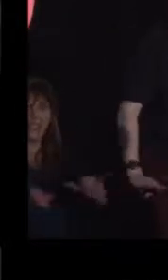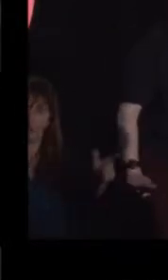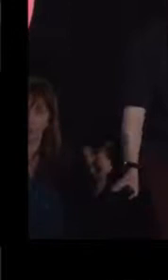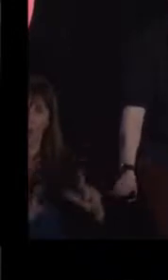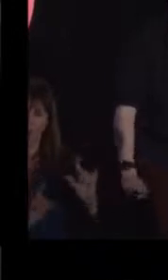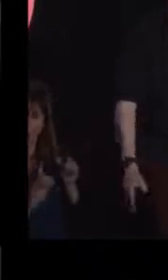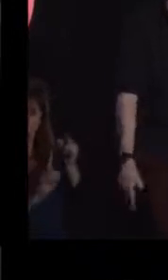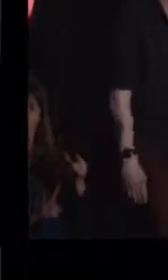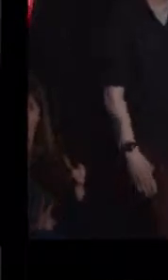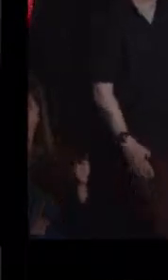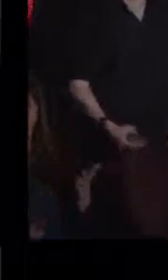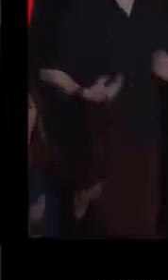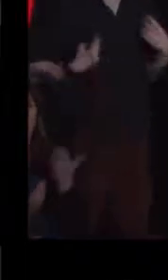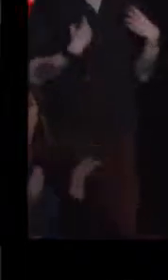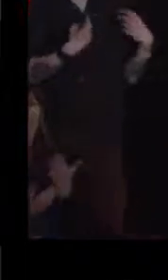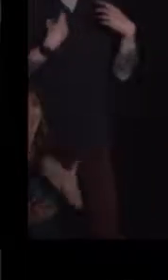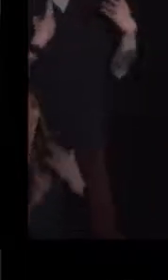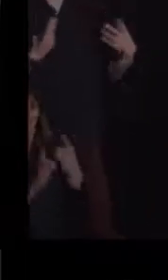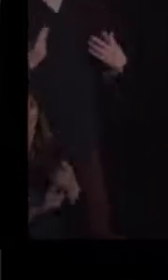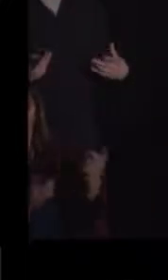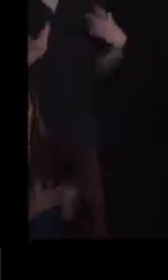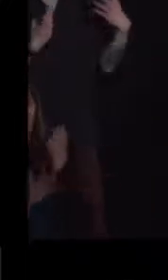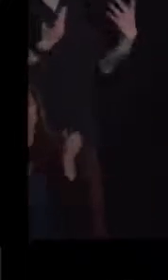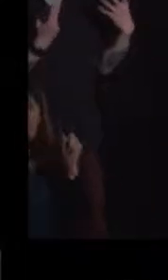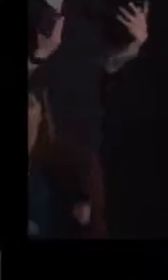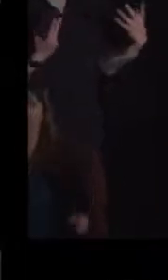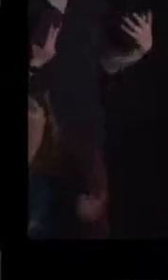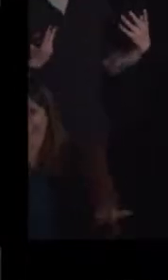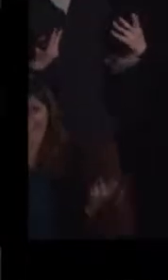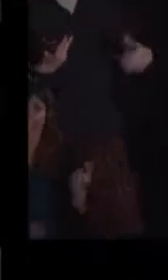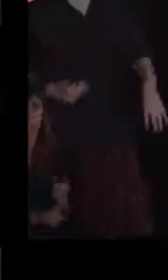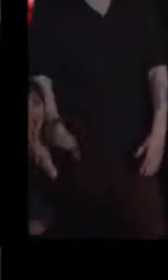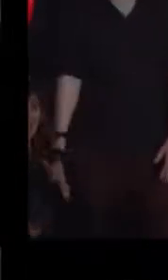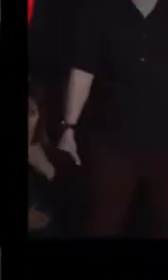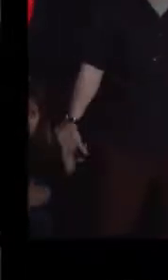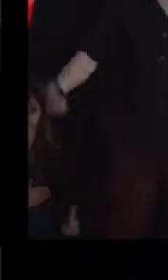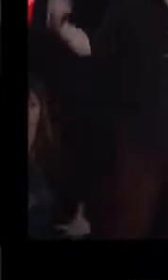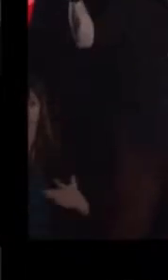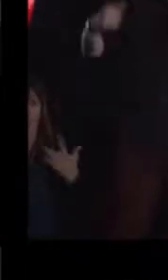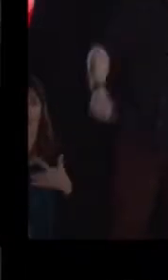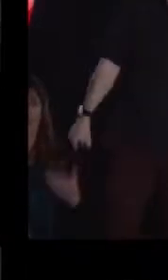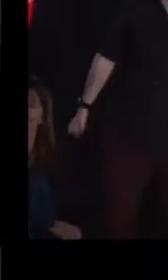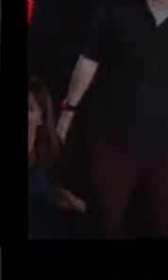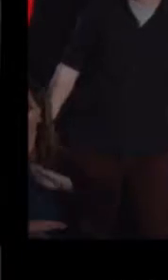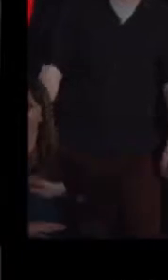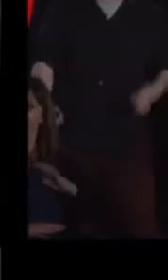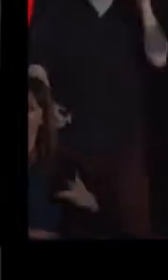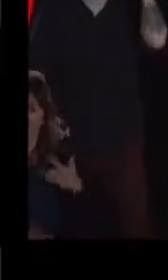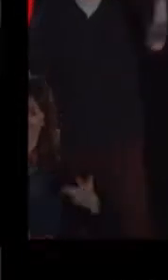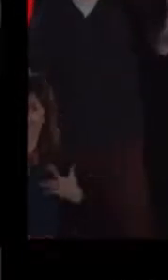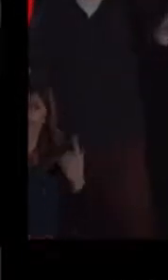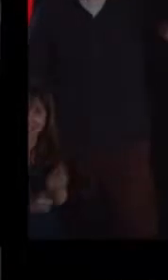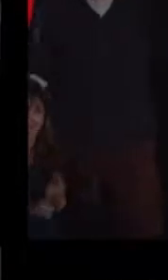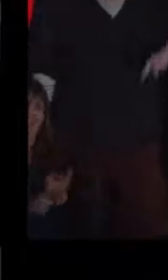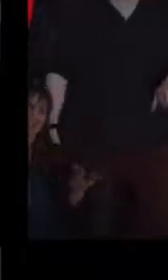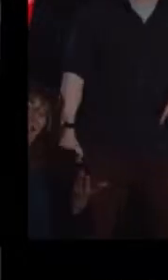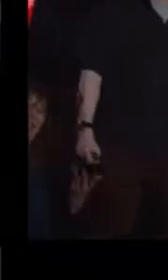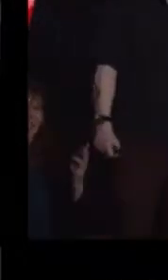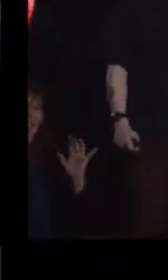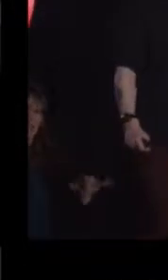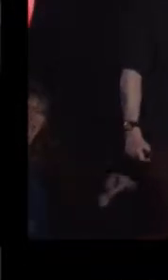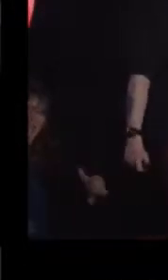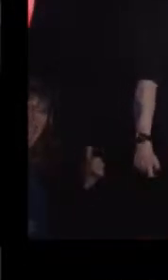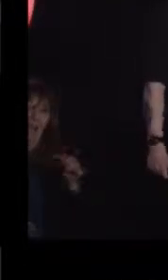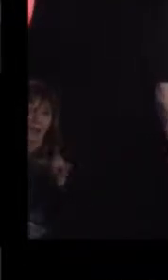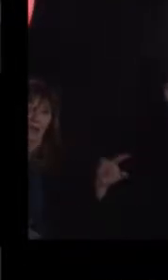low. Really low. Because then you get this really lovely, like, elated feeling at the end of it. So sweet. So that's, again, another